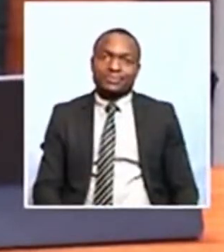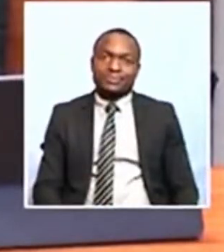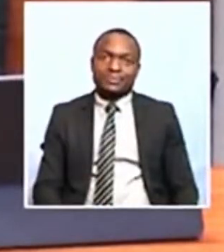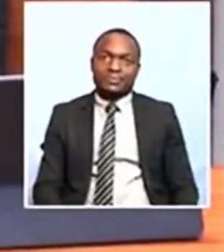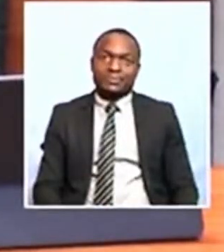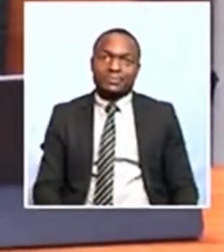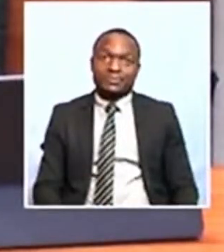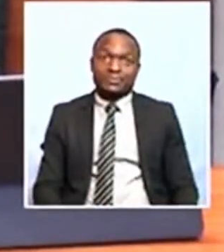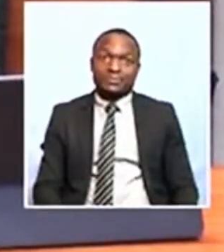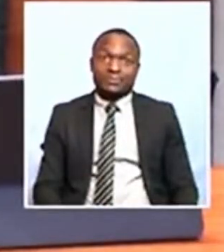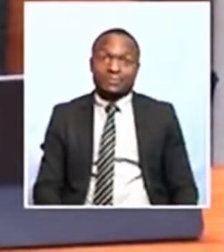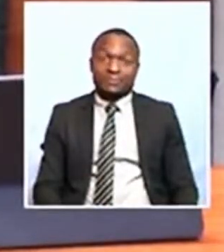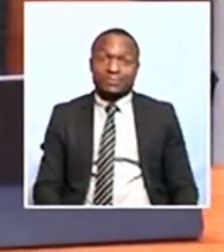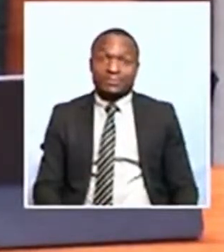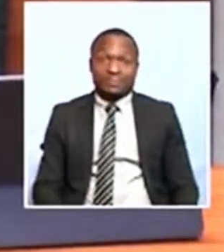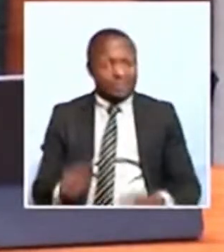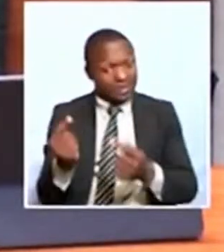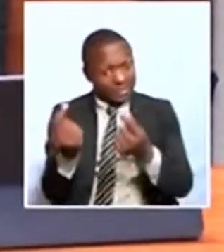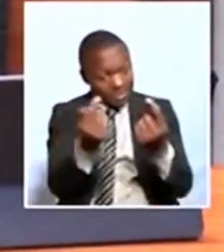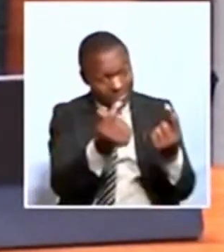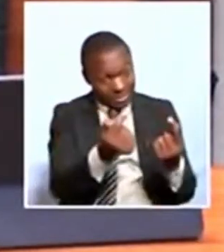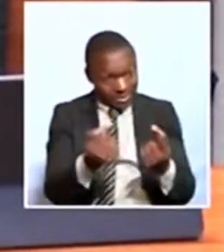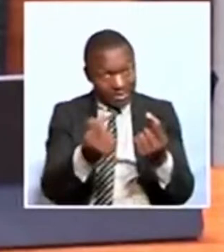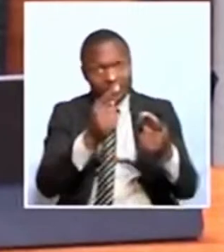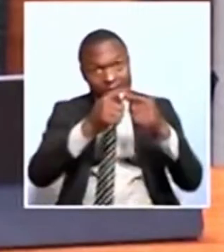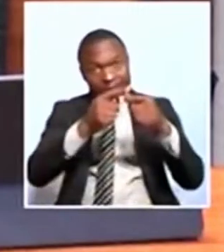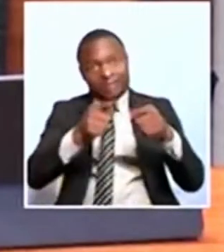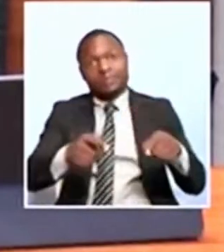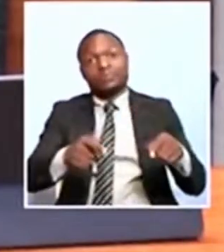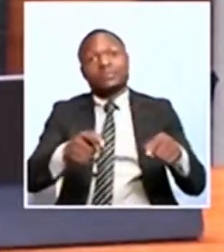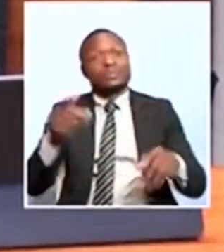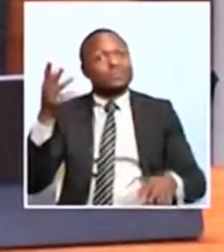I'm sure that was the situation on the ground.